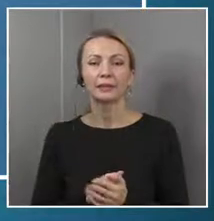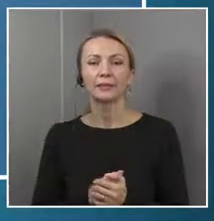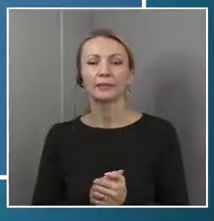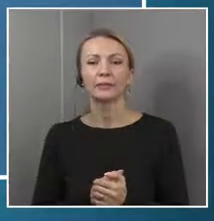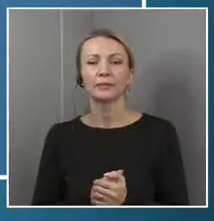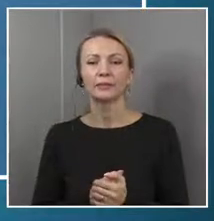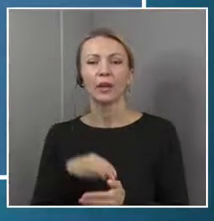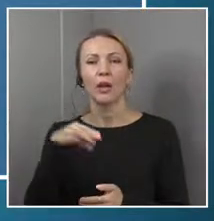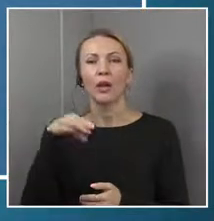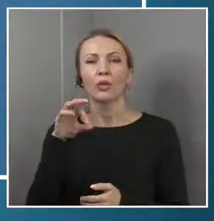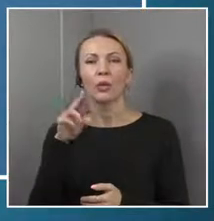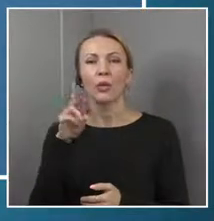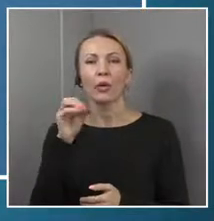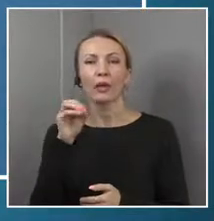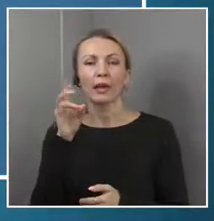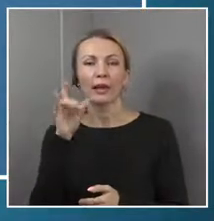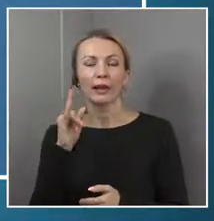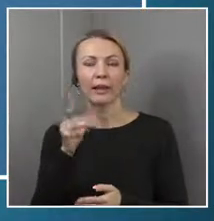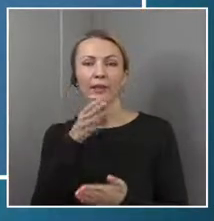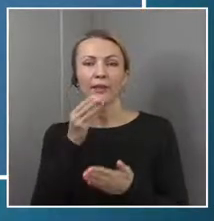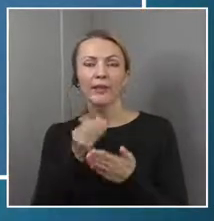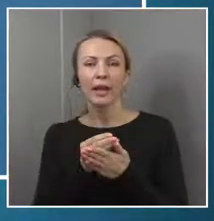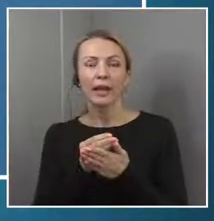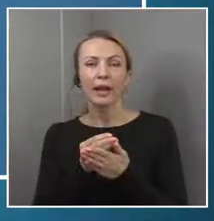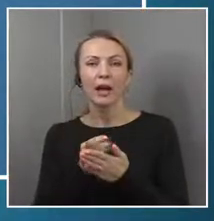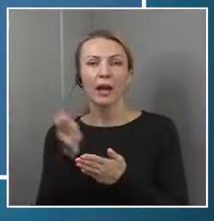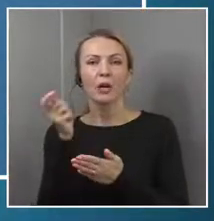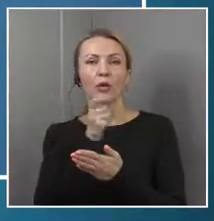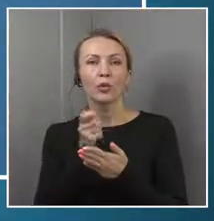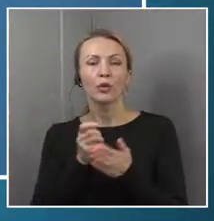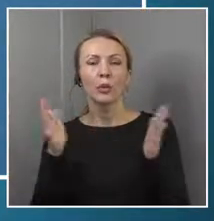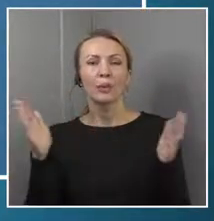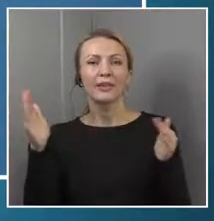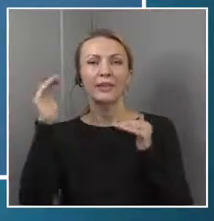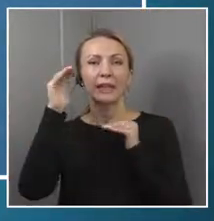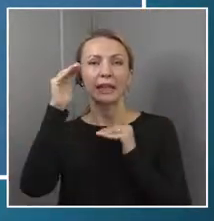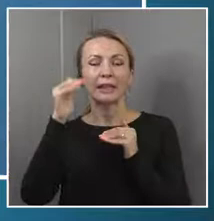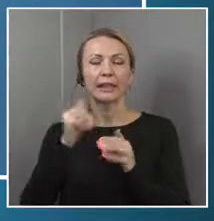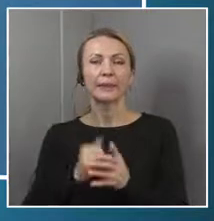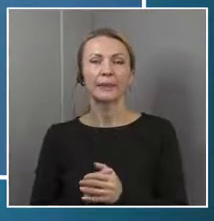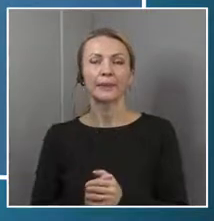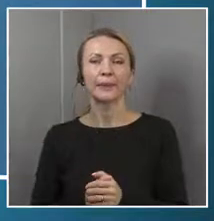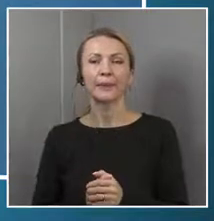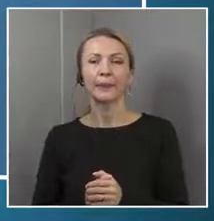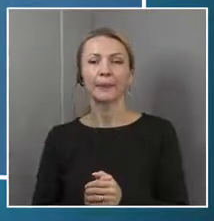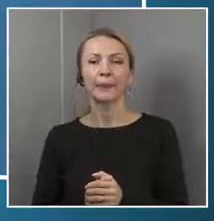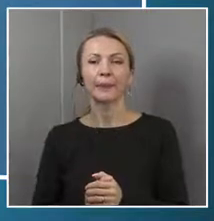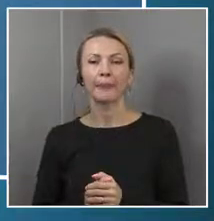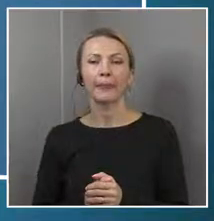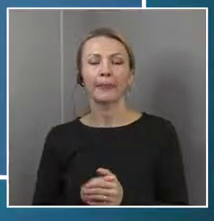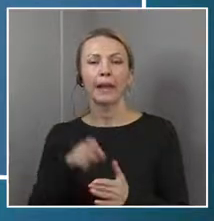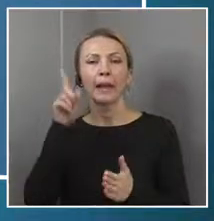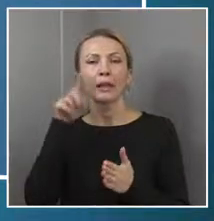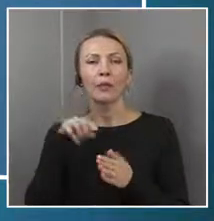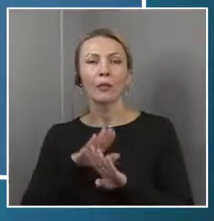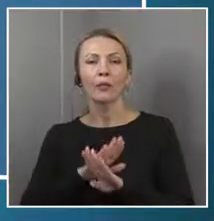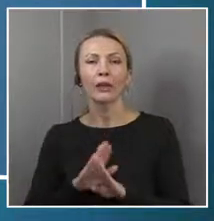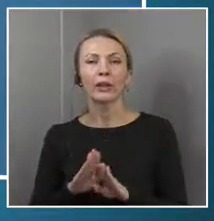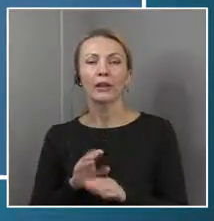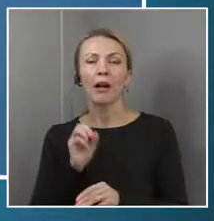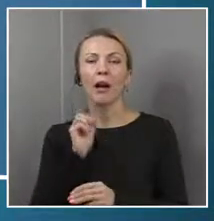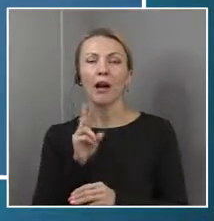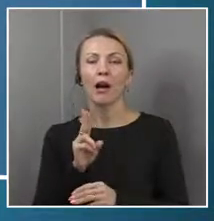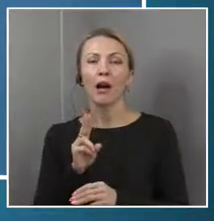looking in which way they can do this, but they are really unsure about this new digital